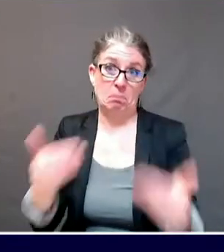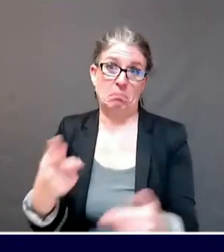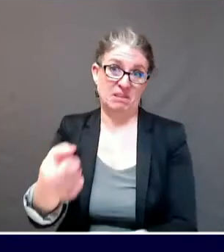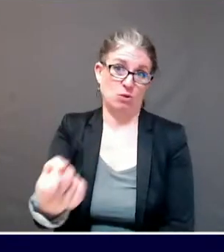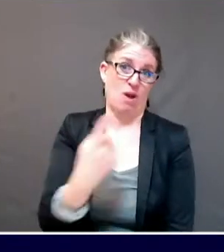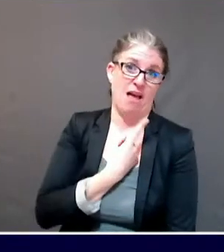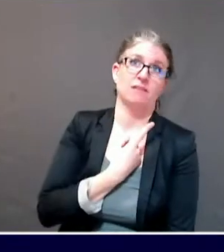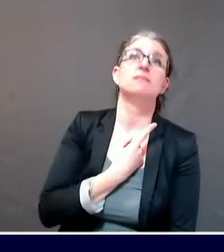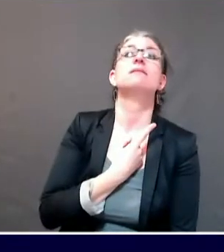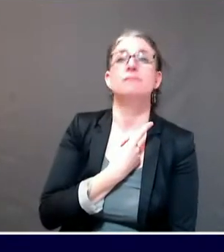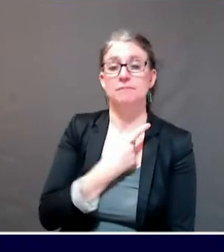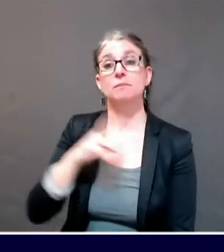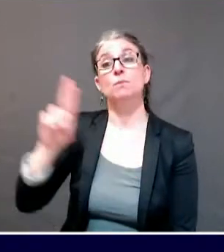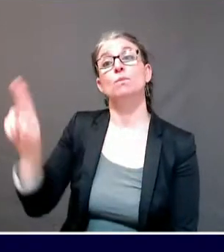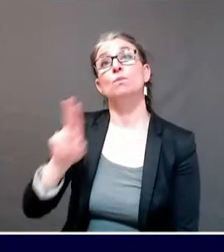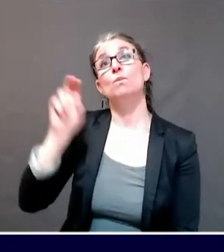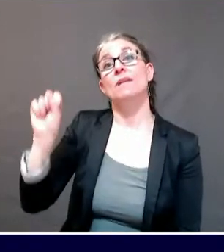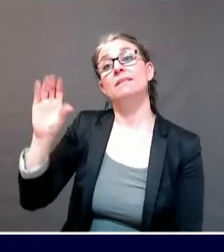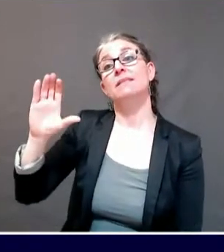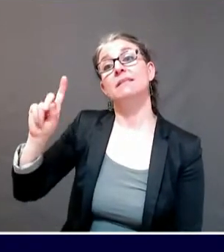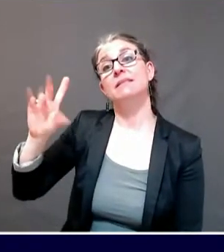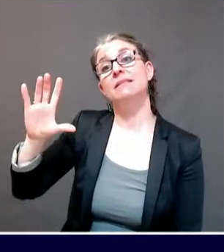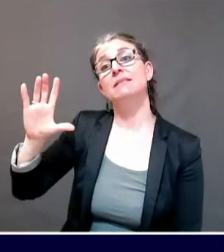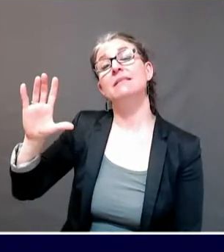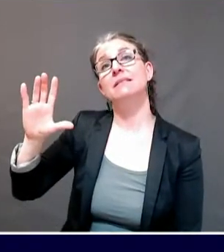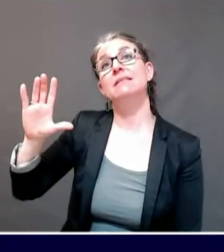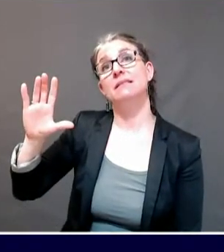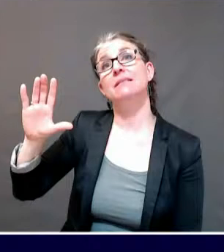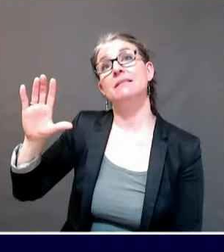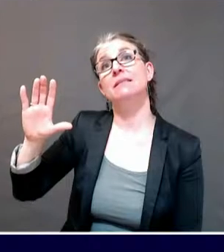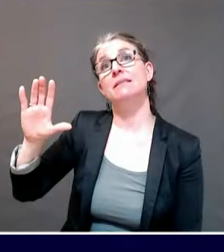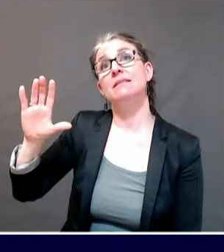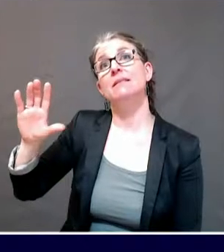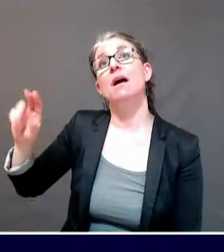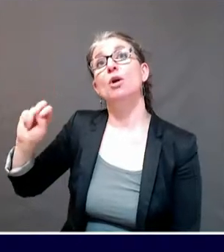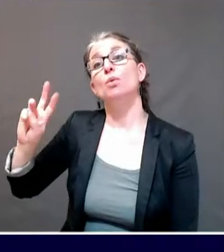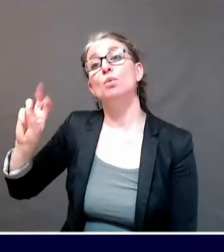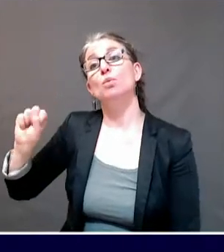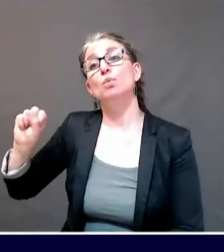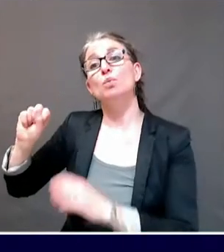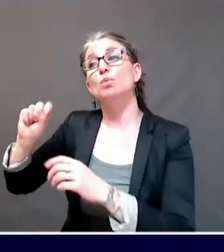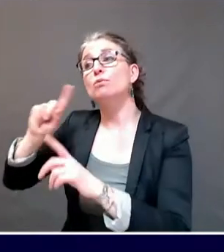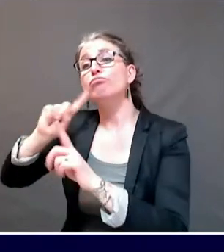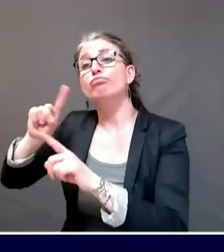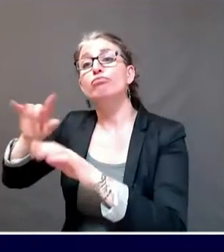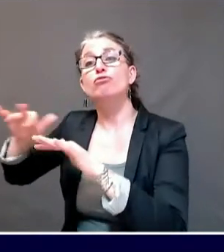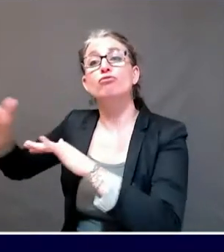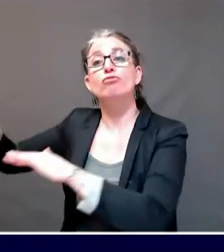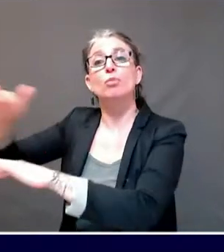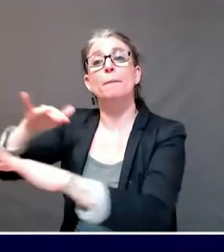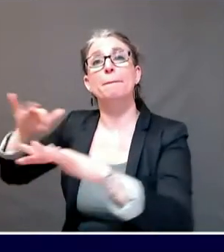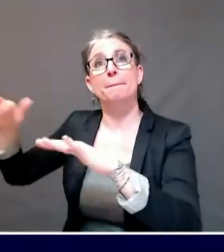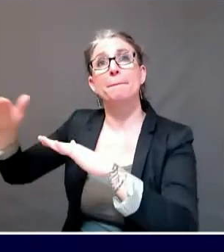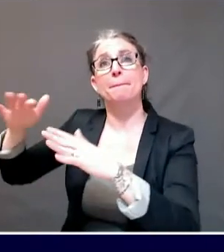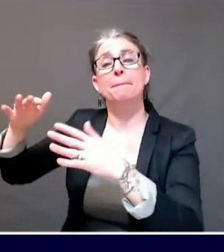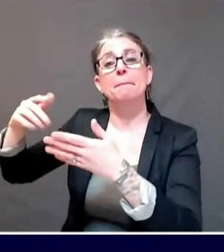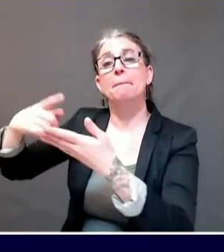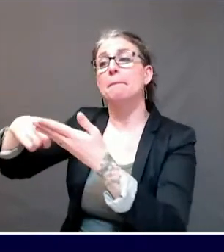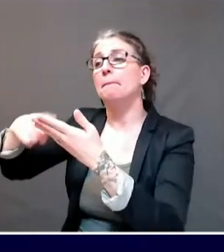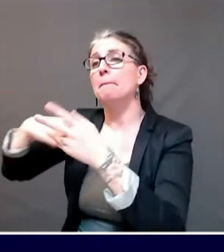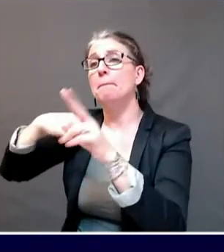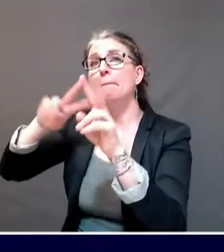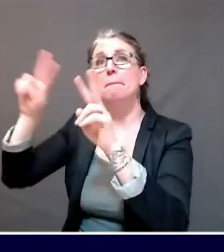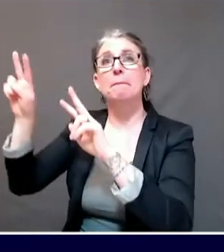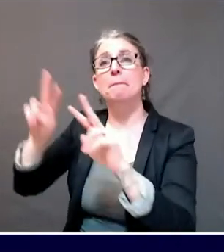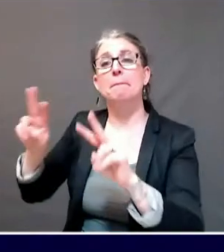by another news organization, I am honored and pleased to report that Maine is faring well